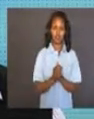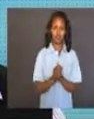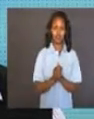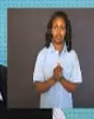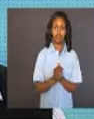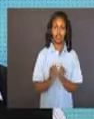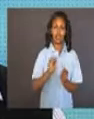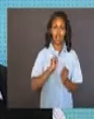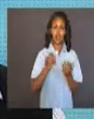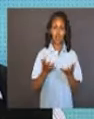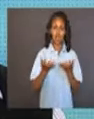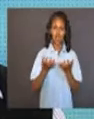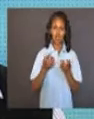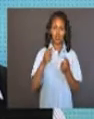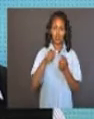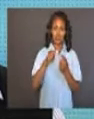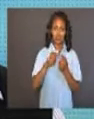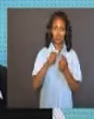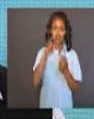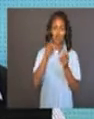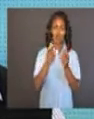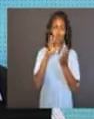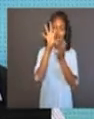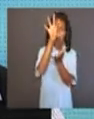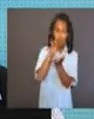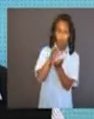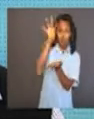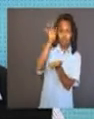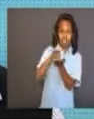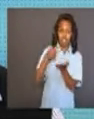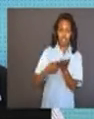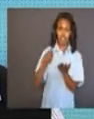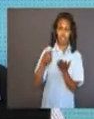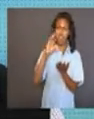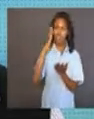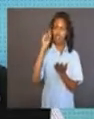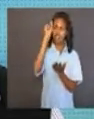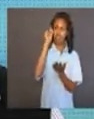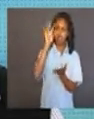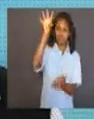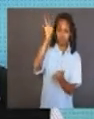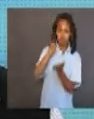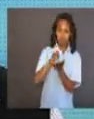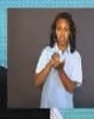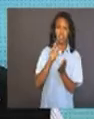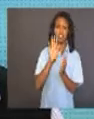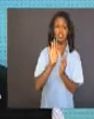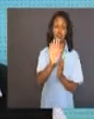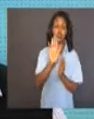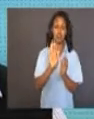I would like you to copy those items down in your